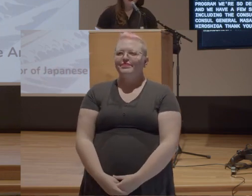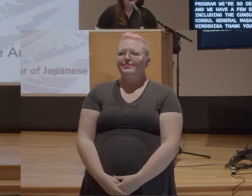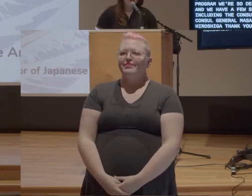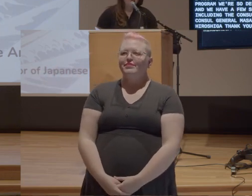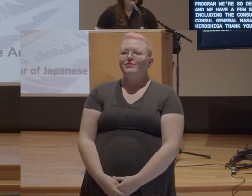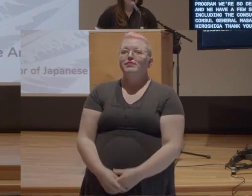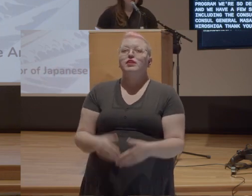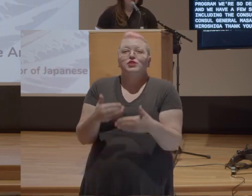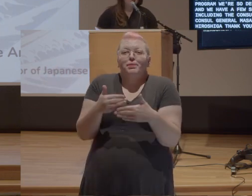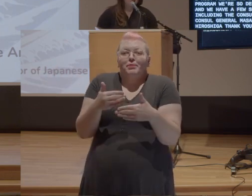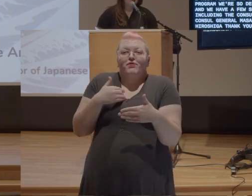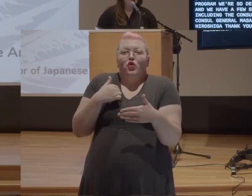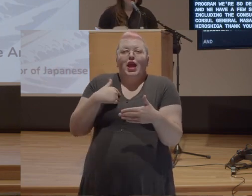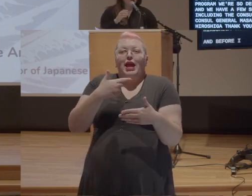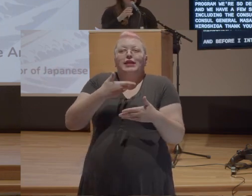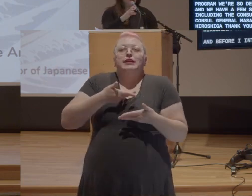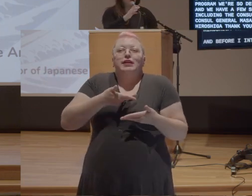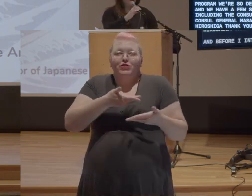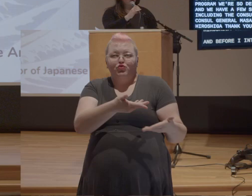And before I introduce...